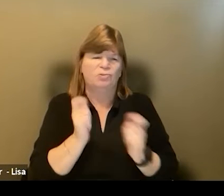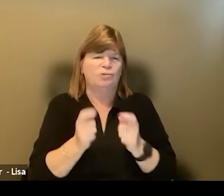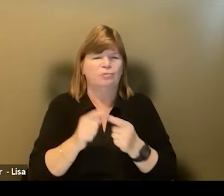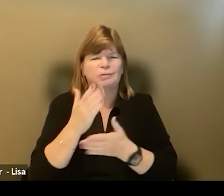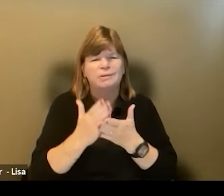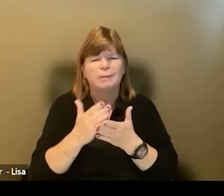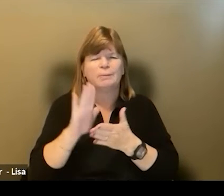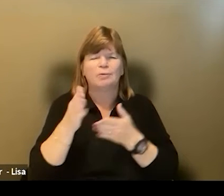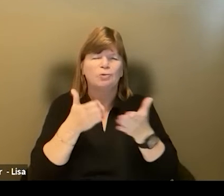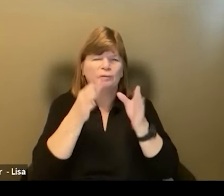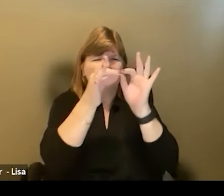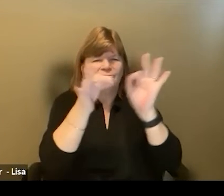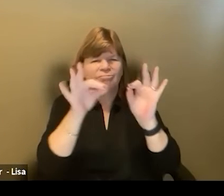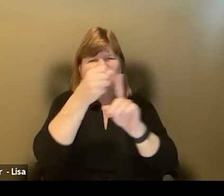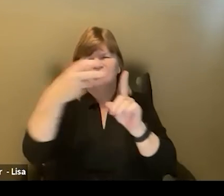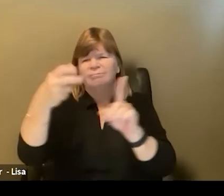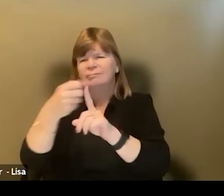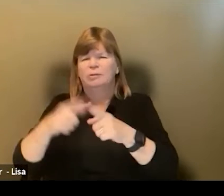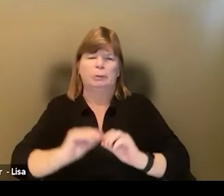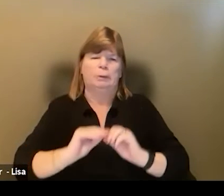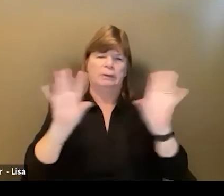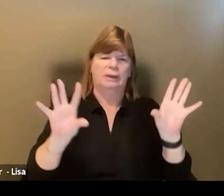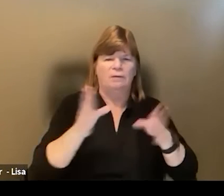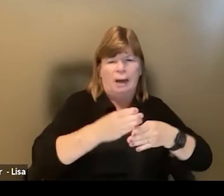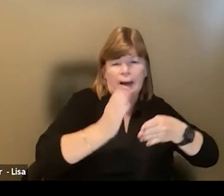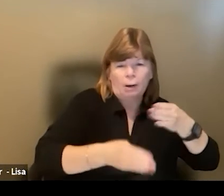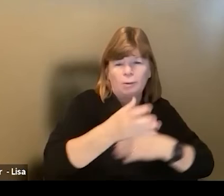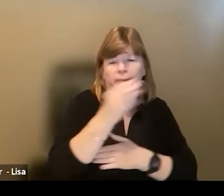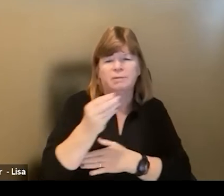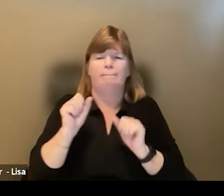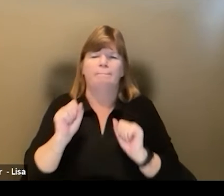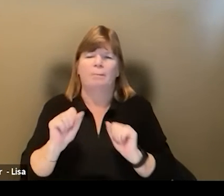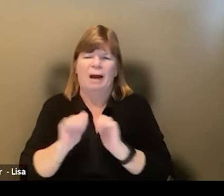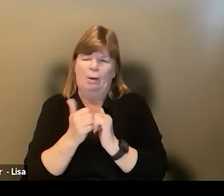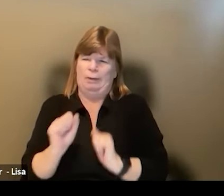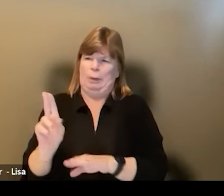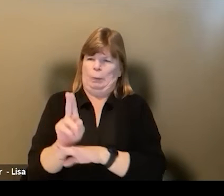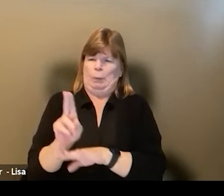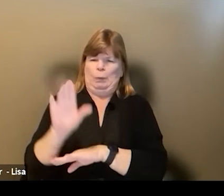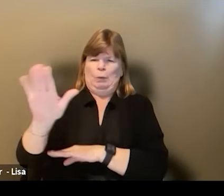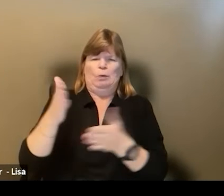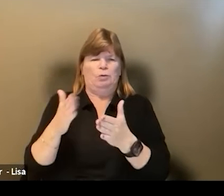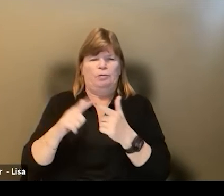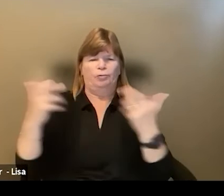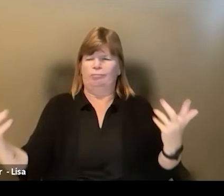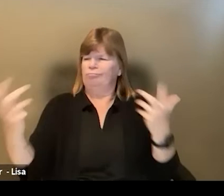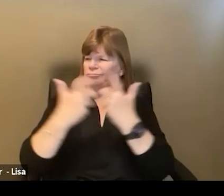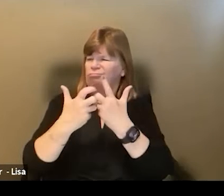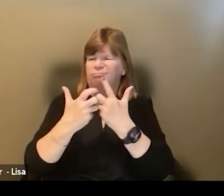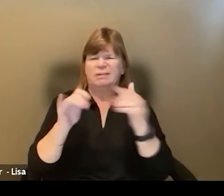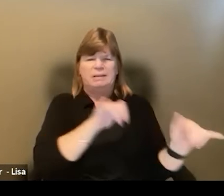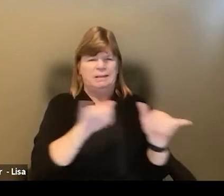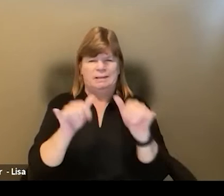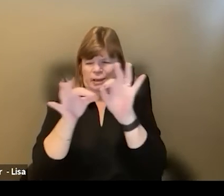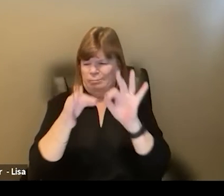some of the service definitions to clarify some service outcomes and potential ways the services could be used, and align descriptions across